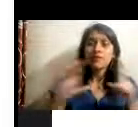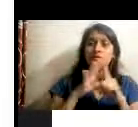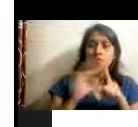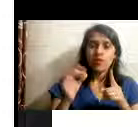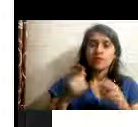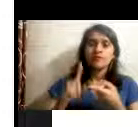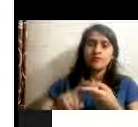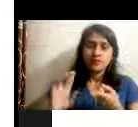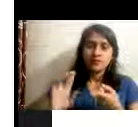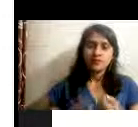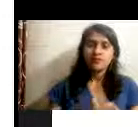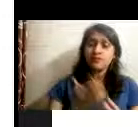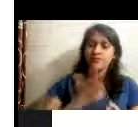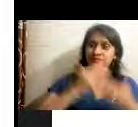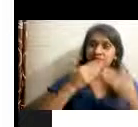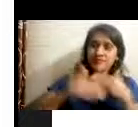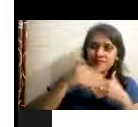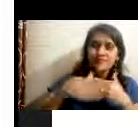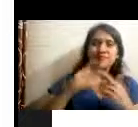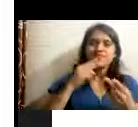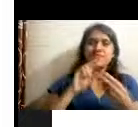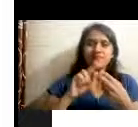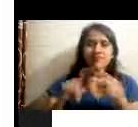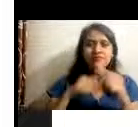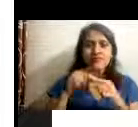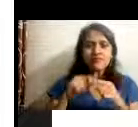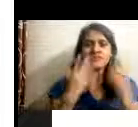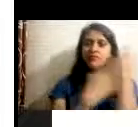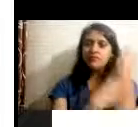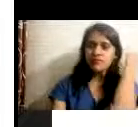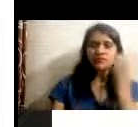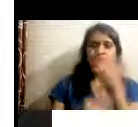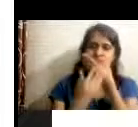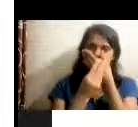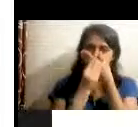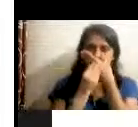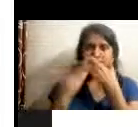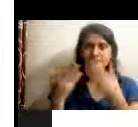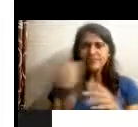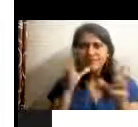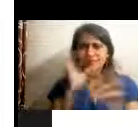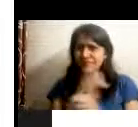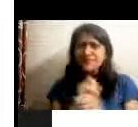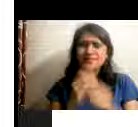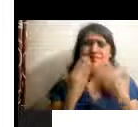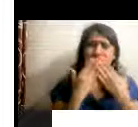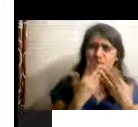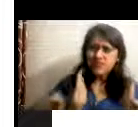So when Sustainable Development Goal is talking about end poverty or ending hunger or education or